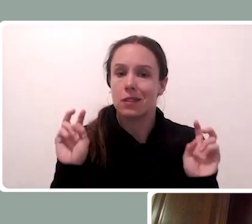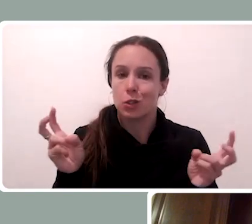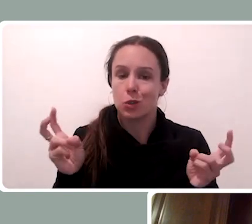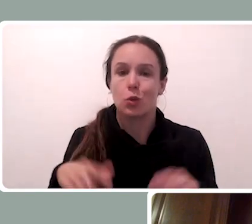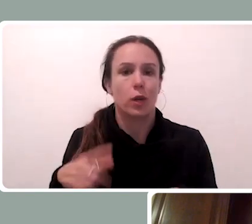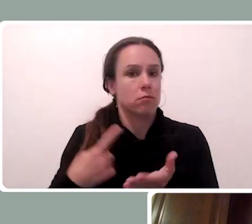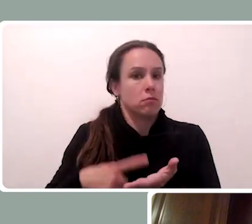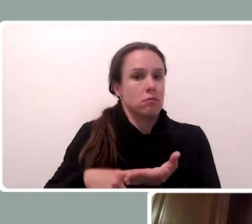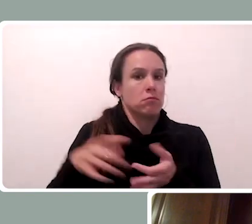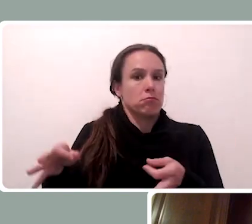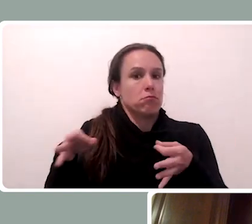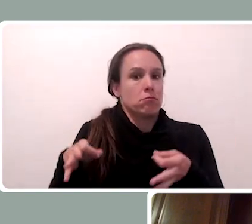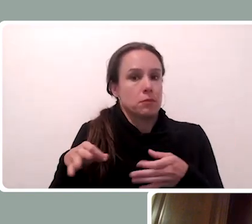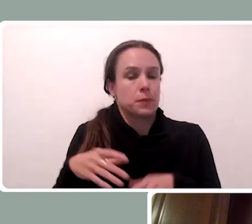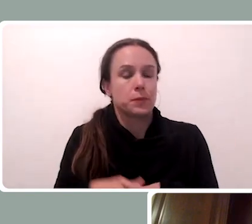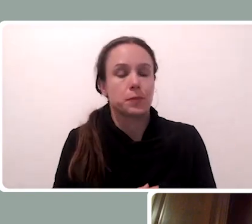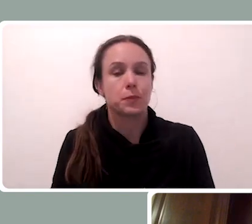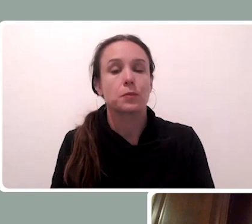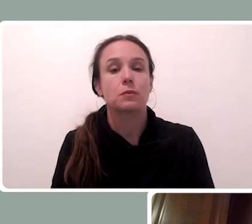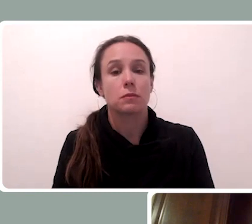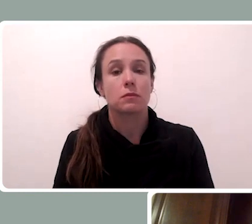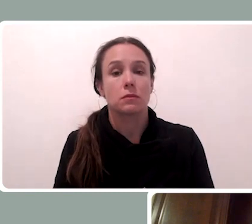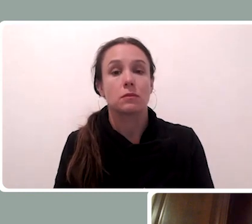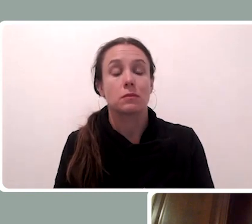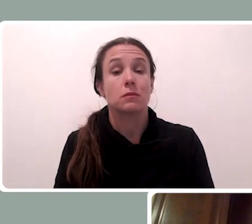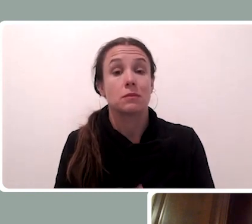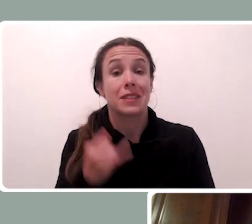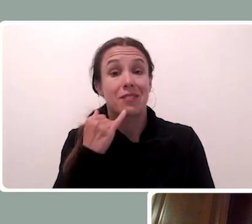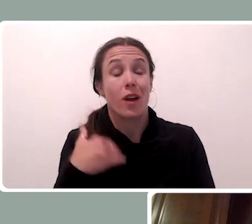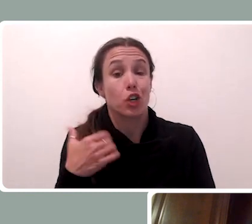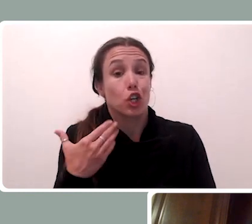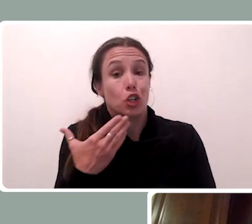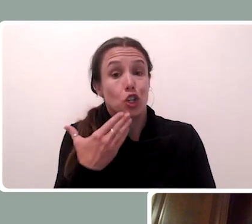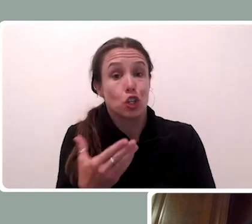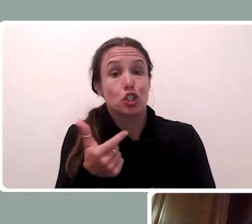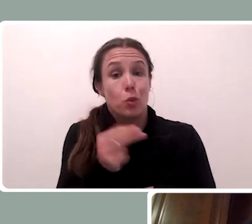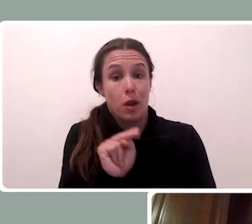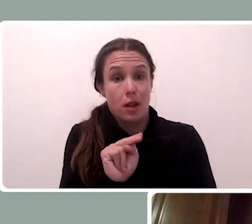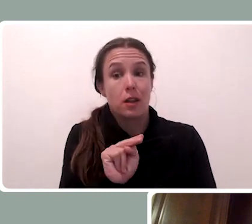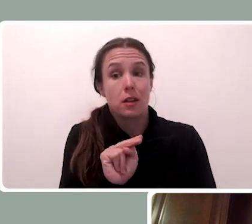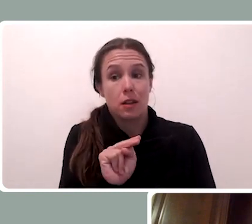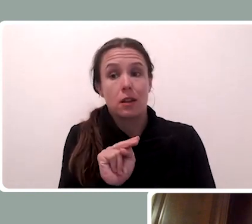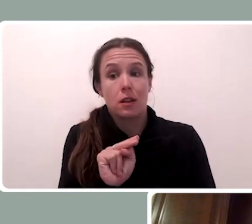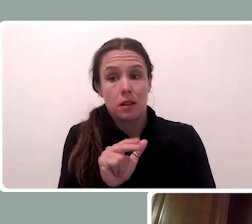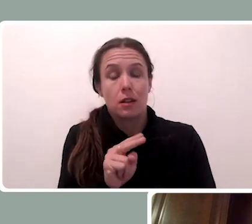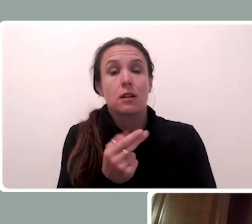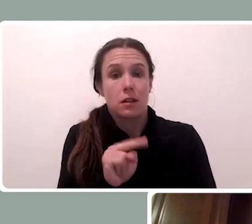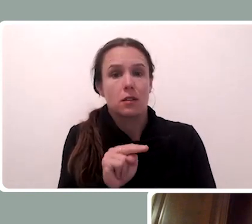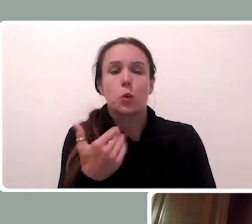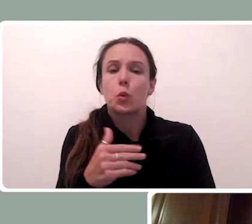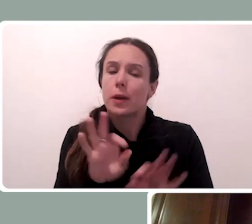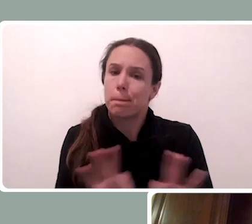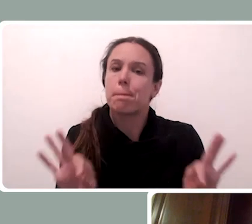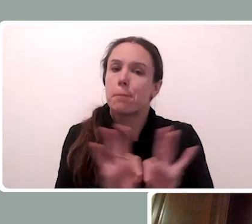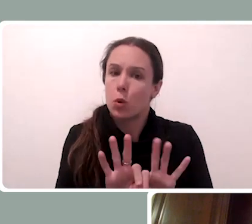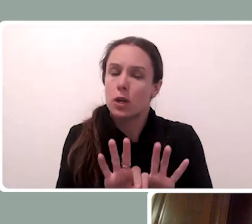start. But I think having a good gynecology who can co-manage the patient with you is very important.